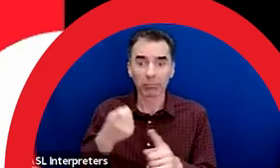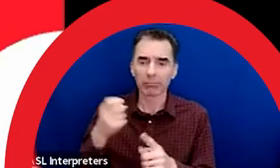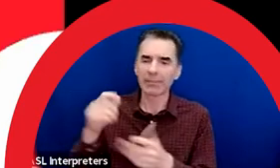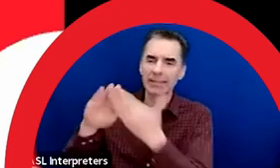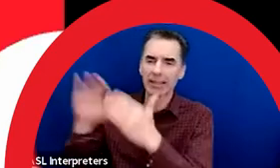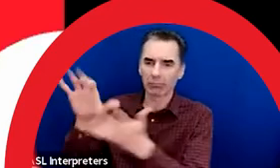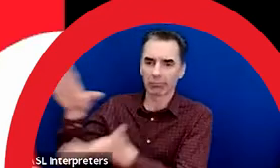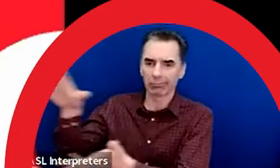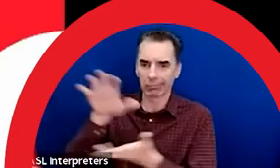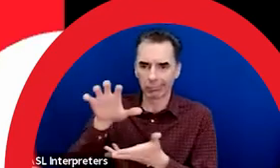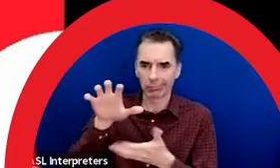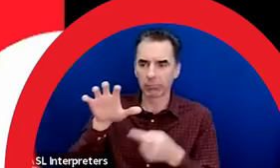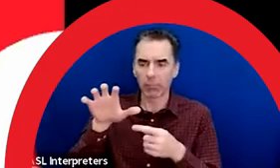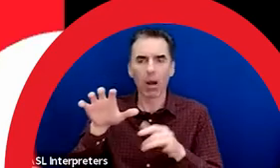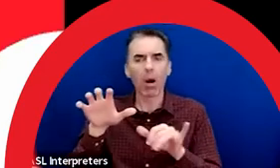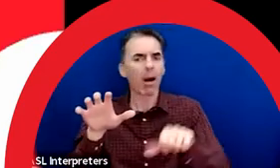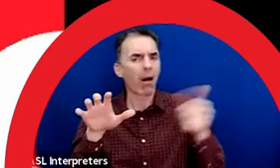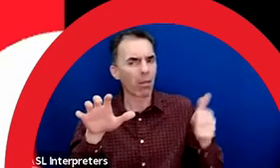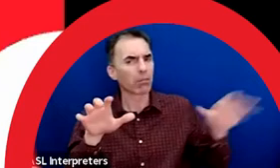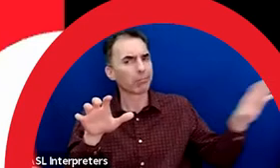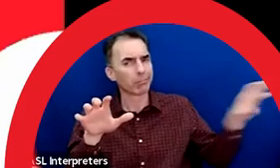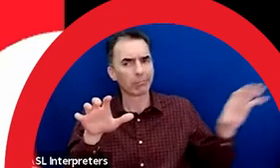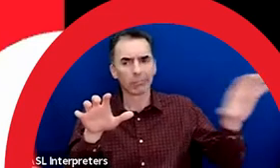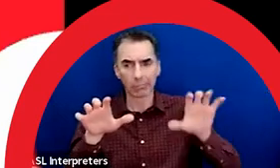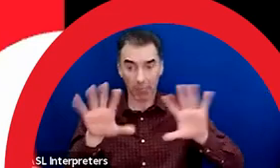funds to provide additional resources to the arts sector.